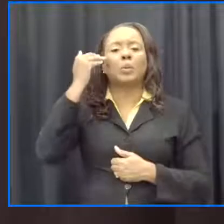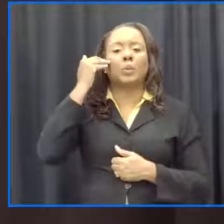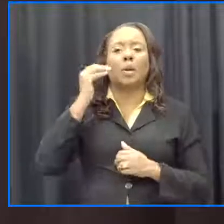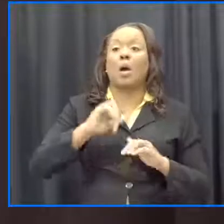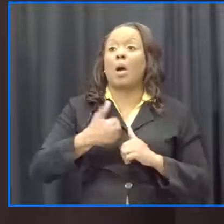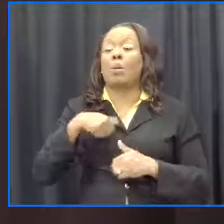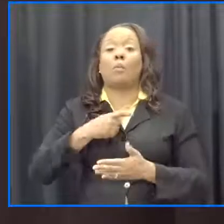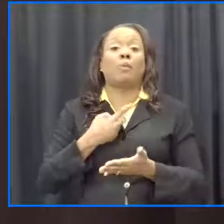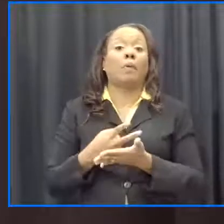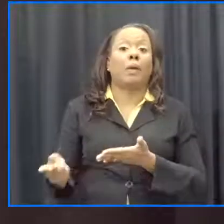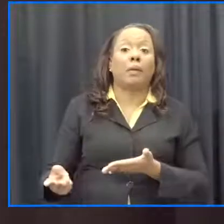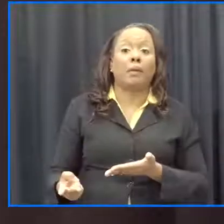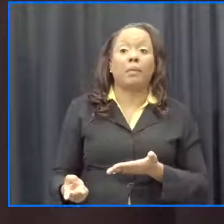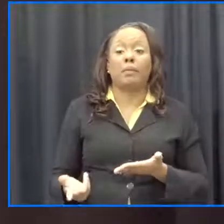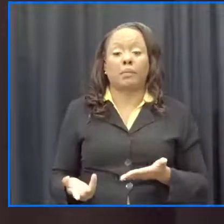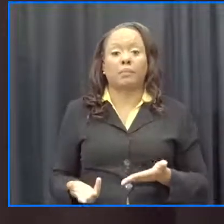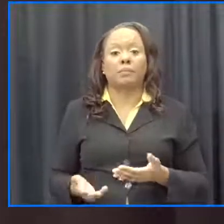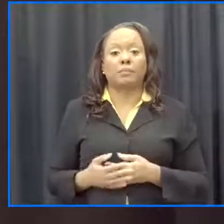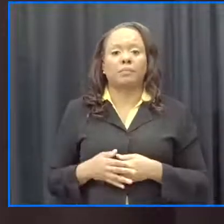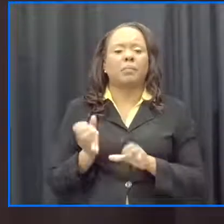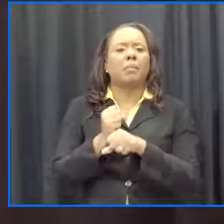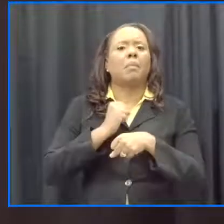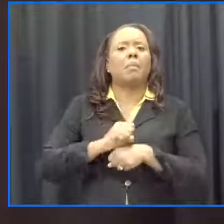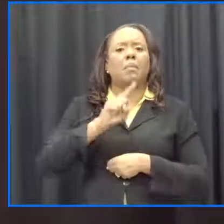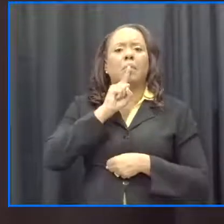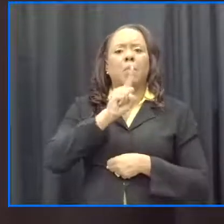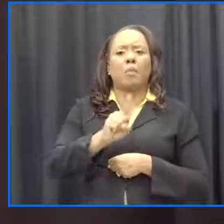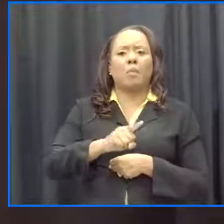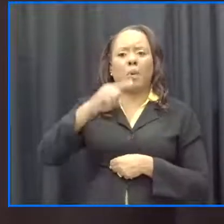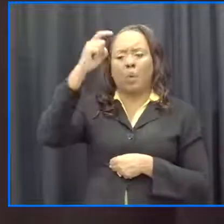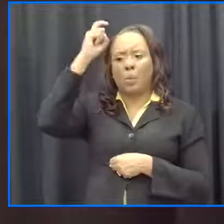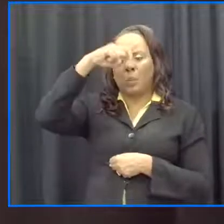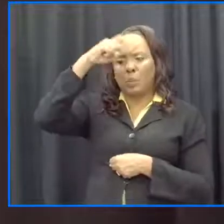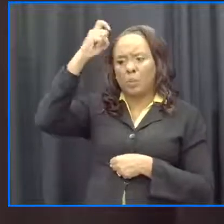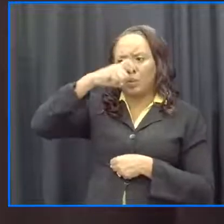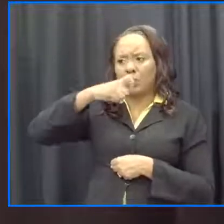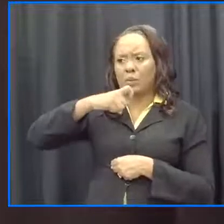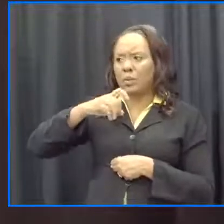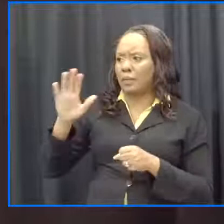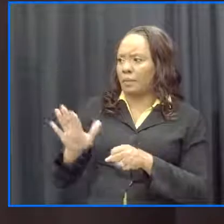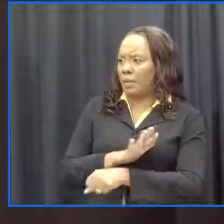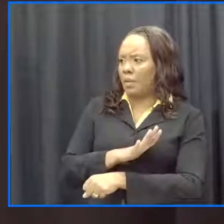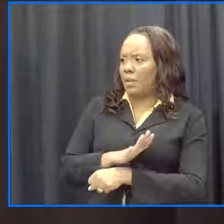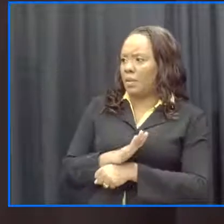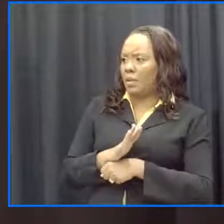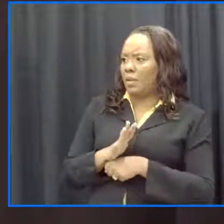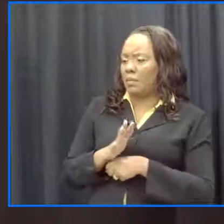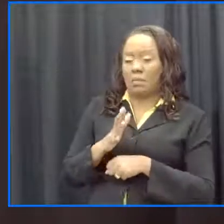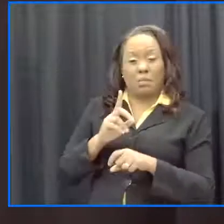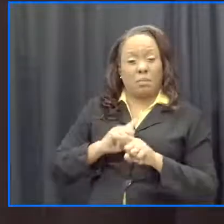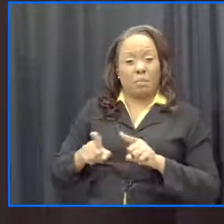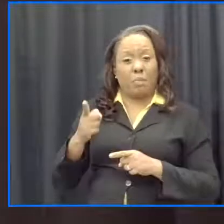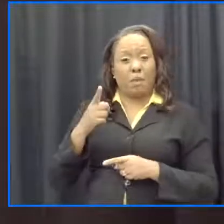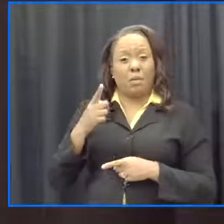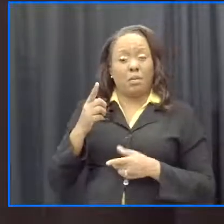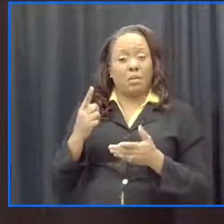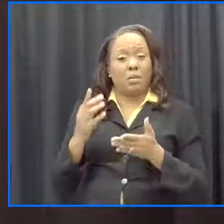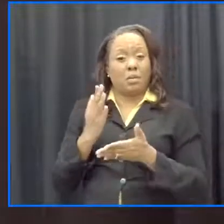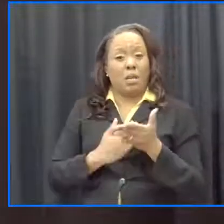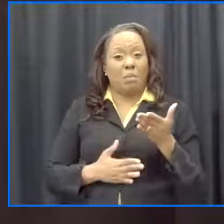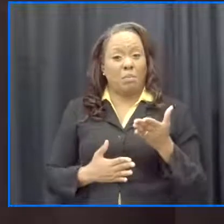failed, and barb the word with wisdom fit, and build, oh build, where we but